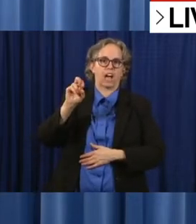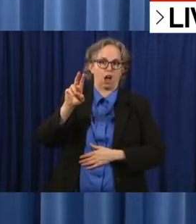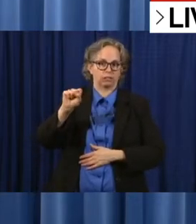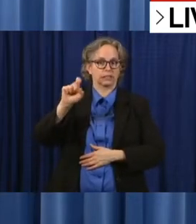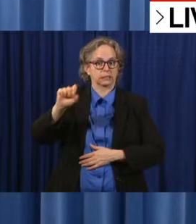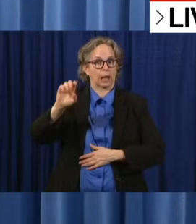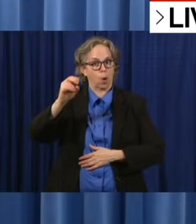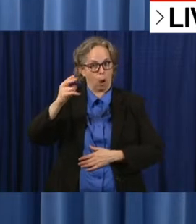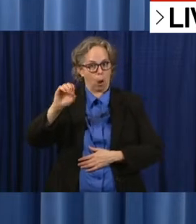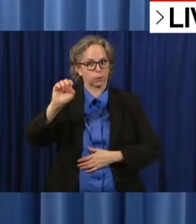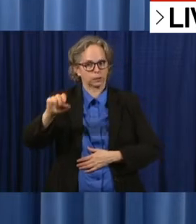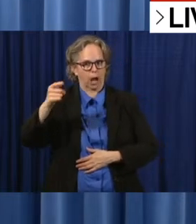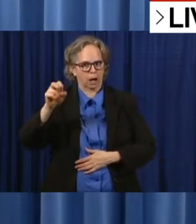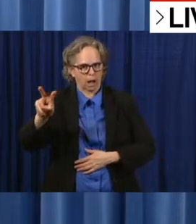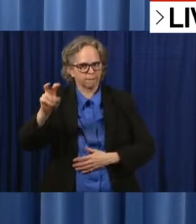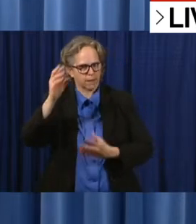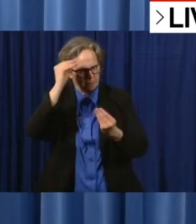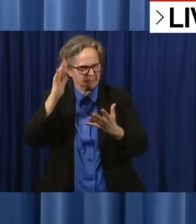coronavirus.ohio.gov,